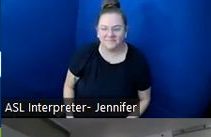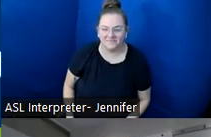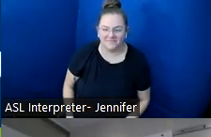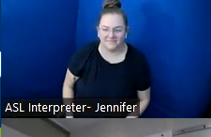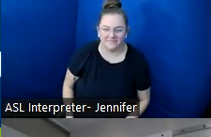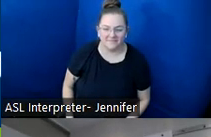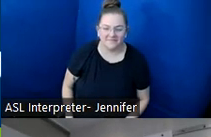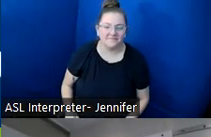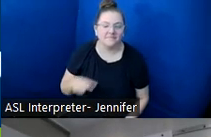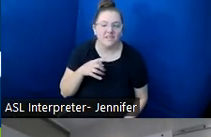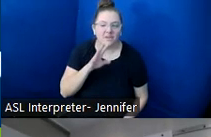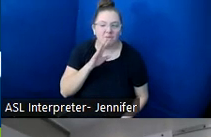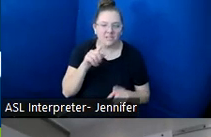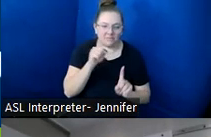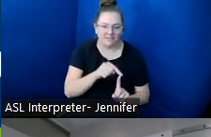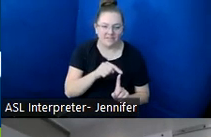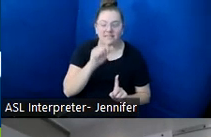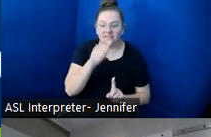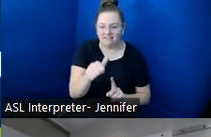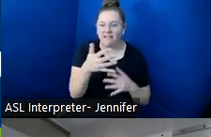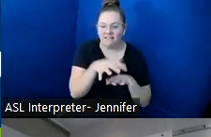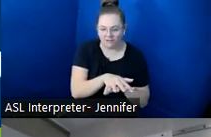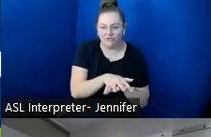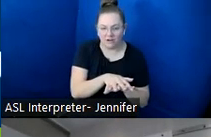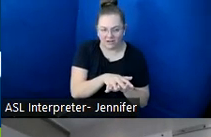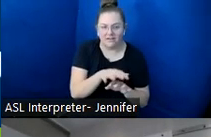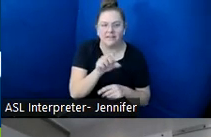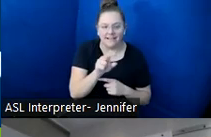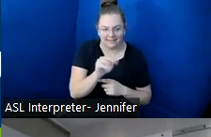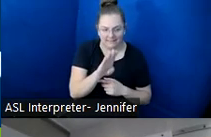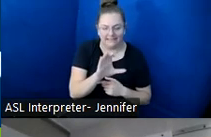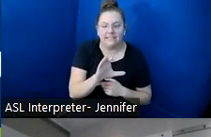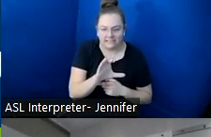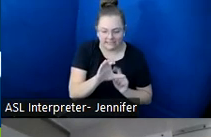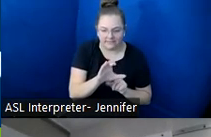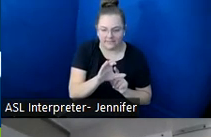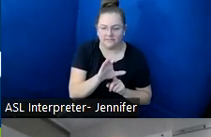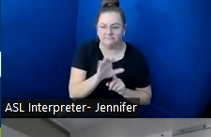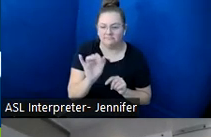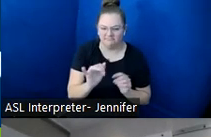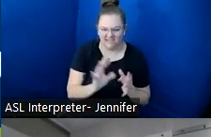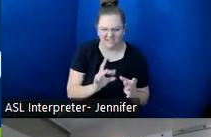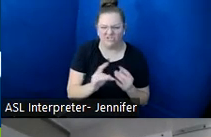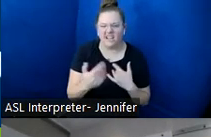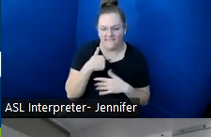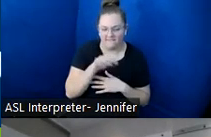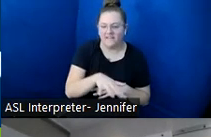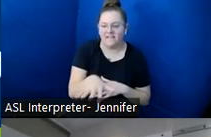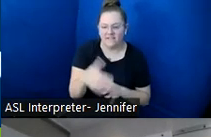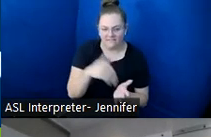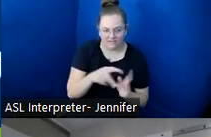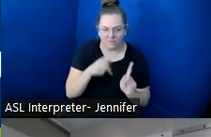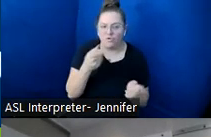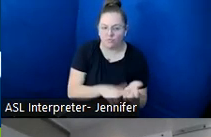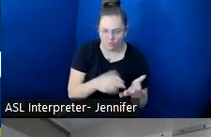We talked about this, the non-integrated part, SNBC option. And like I said, there's 55,000 people, and